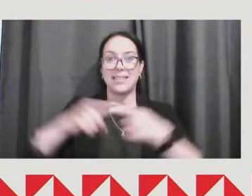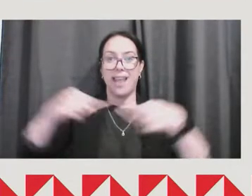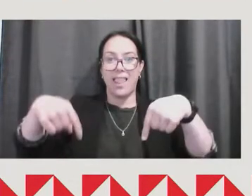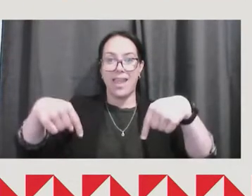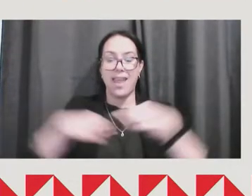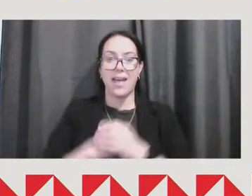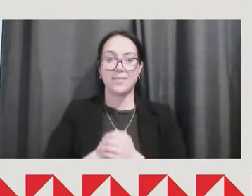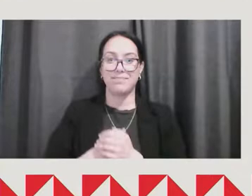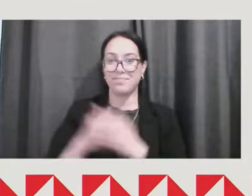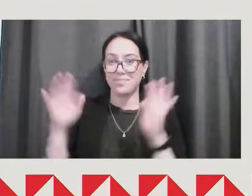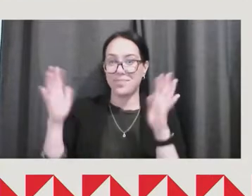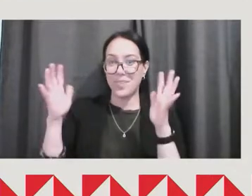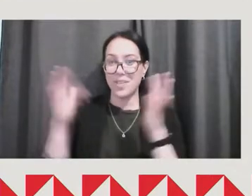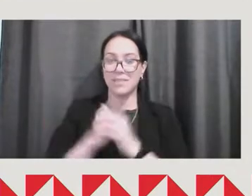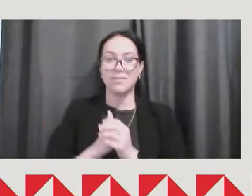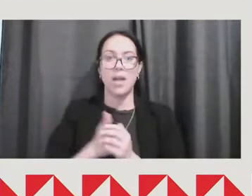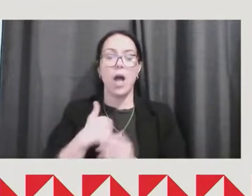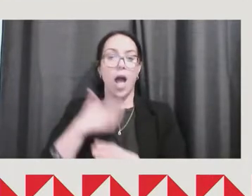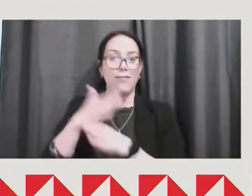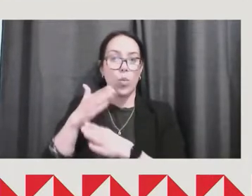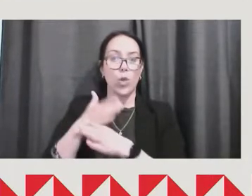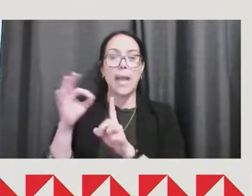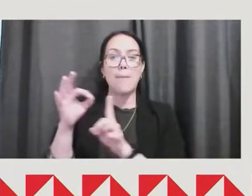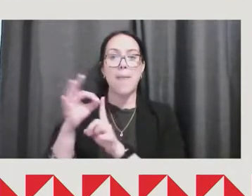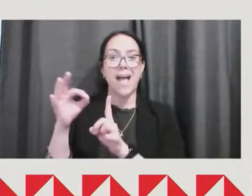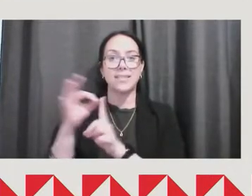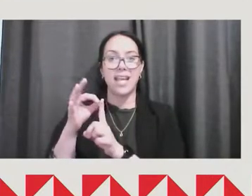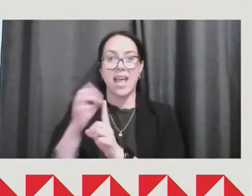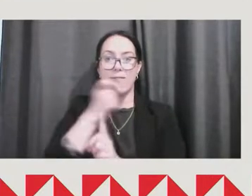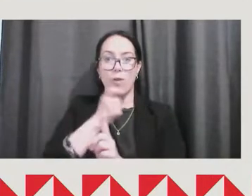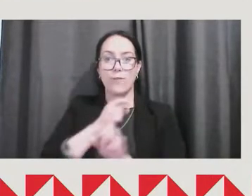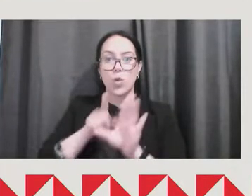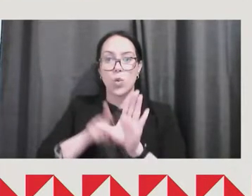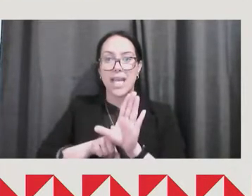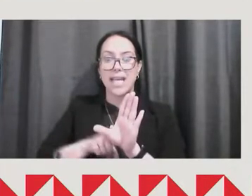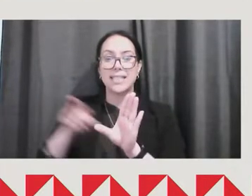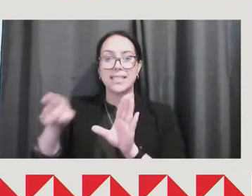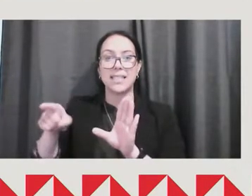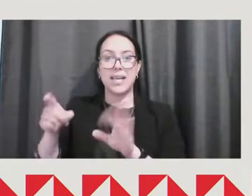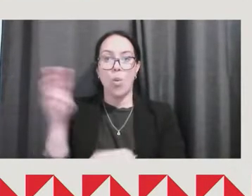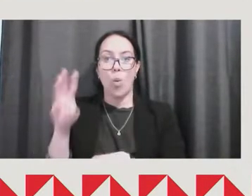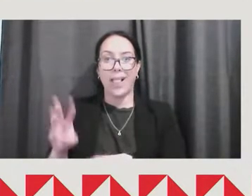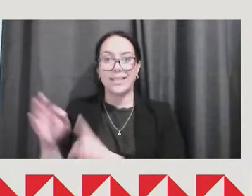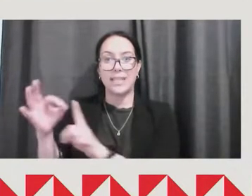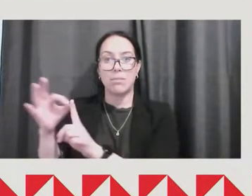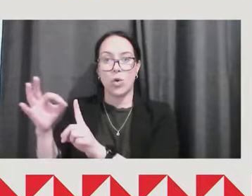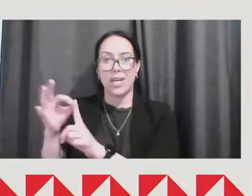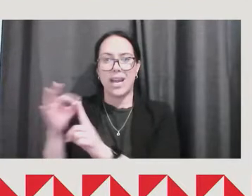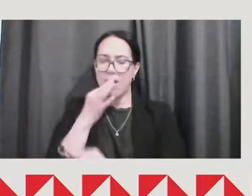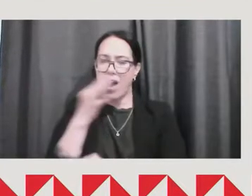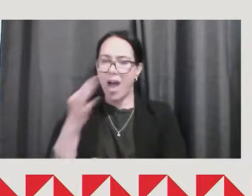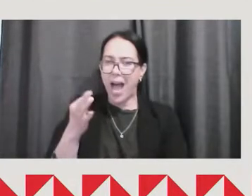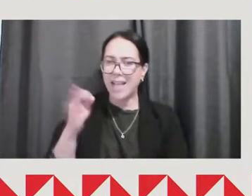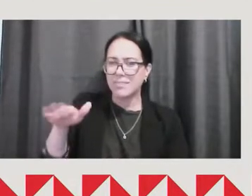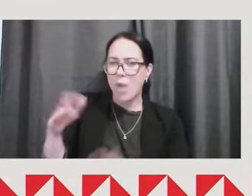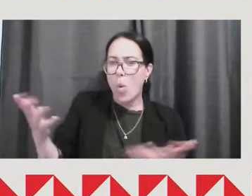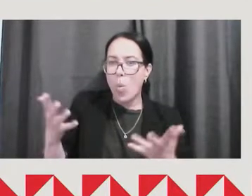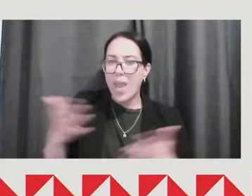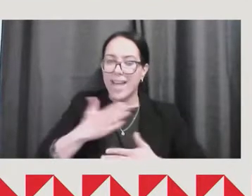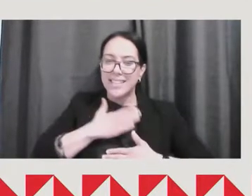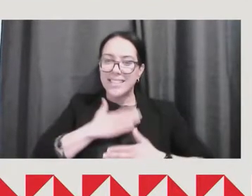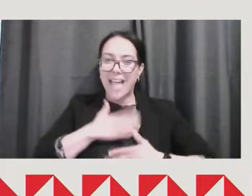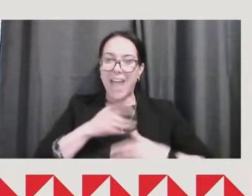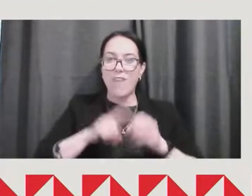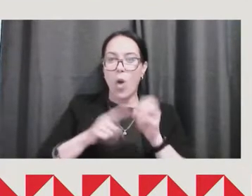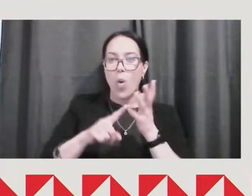I'm very proud I worked at partaka for a few years and um and put it over really briefly I would always ask where is the safe queer place for the